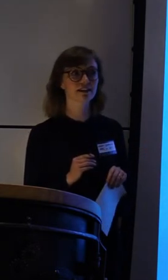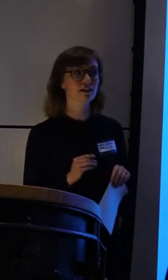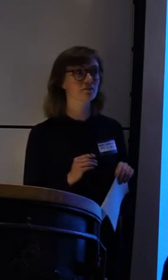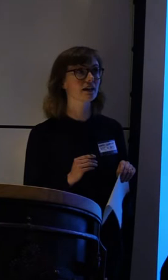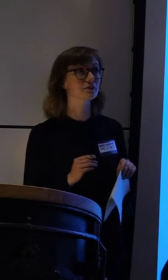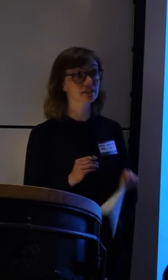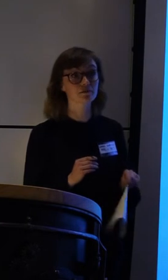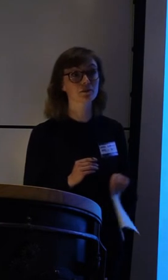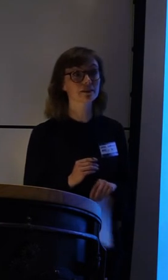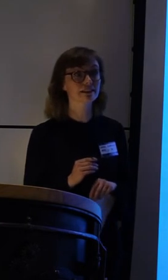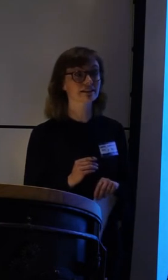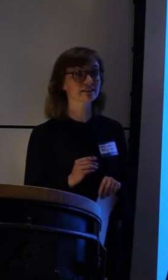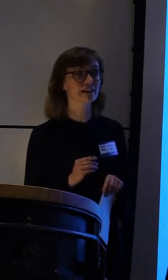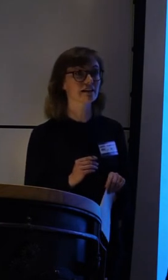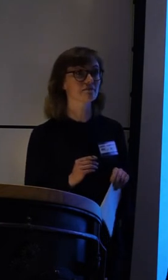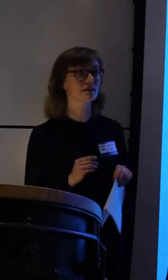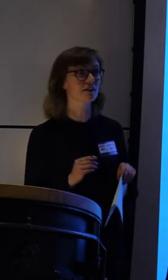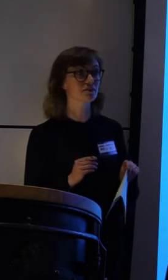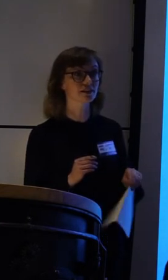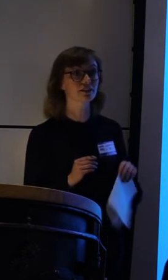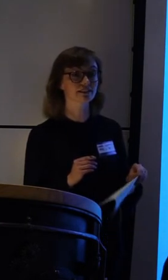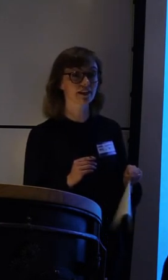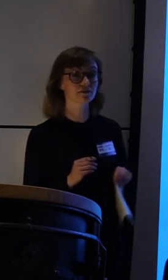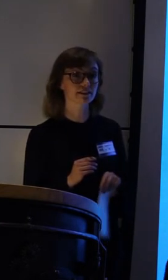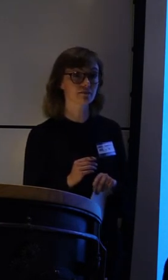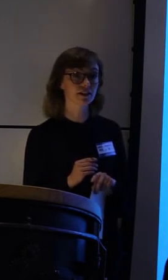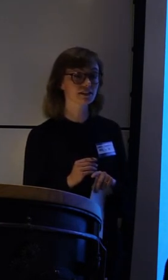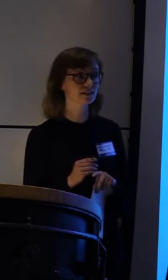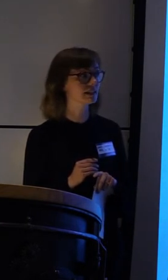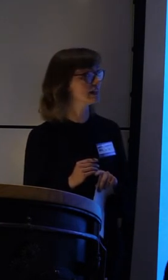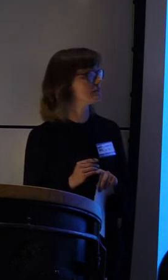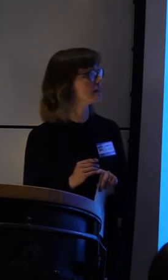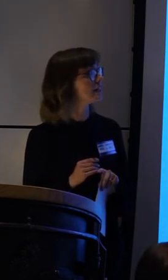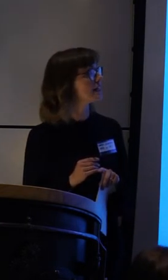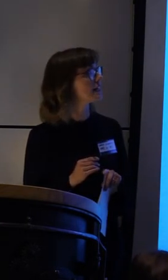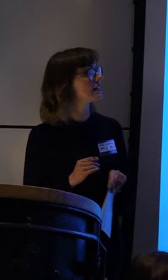that three times more buildings on the register are saved than demolished.